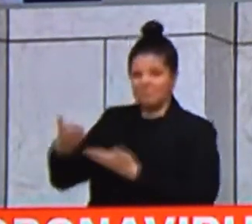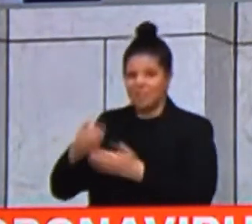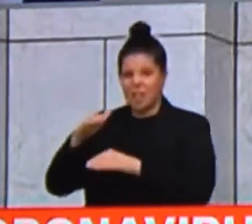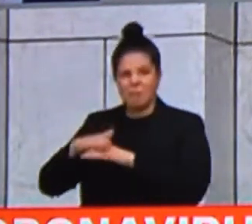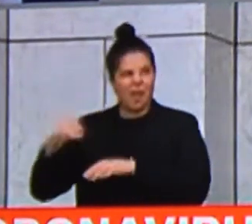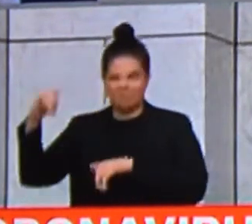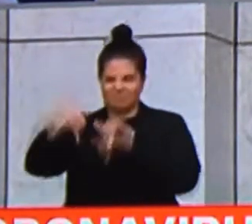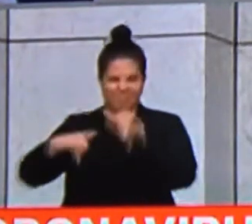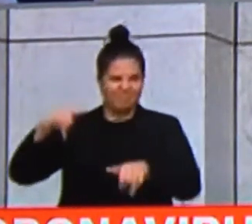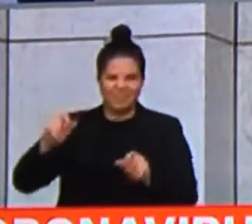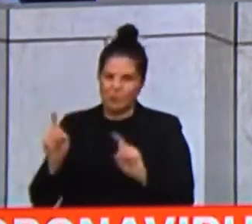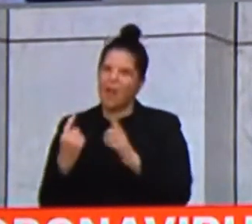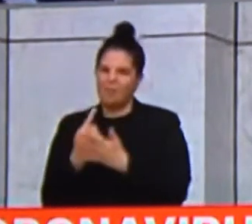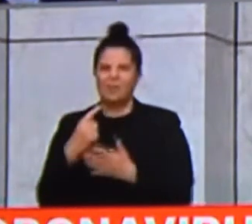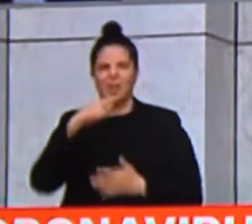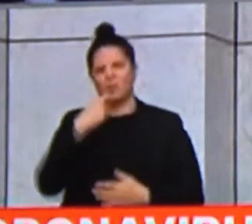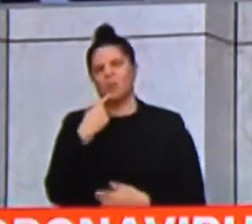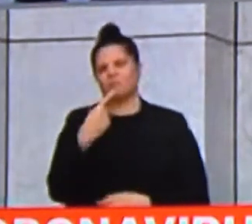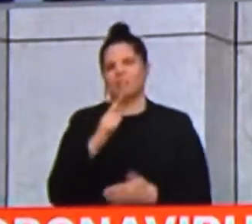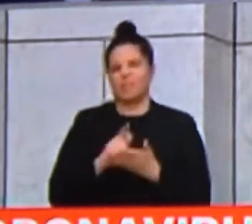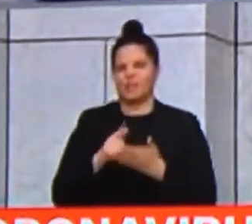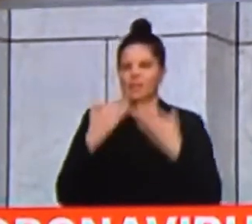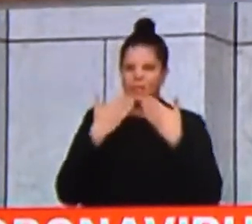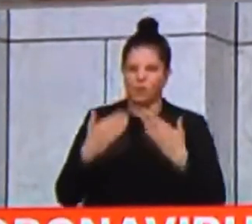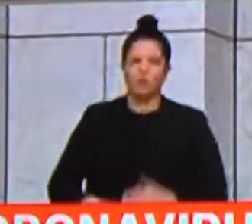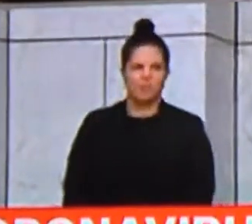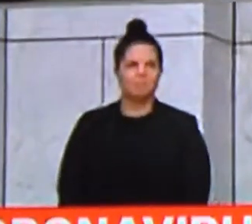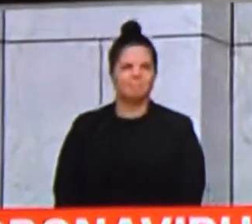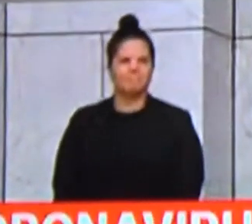shopping centres, congregating outside, that doesn't help. And we've said very clearly as a national cabinet that